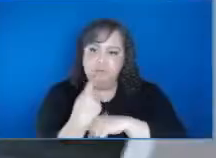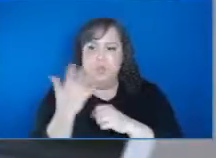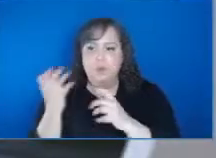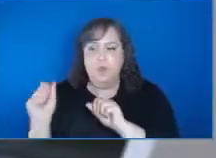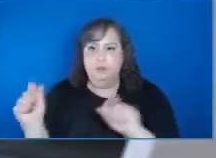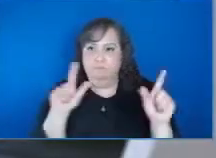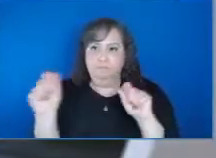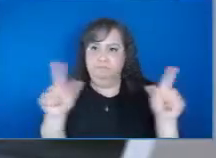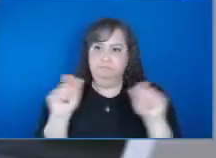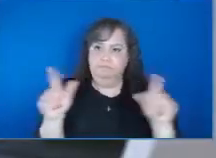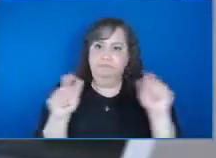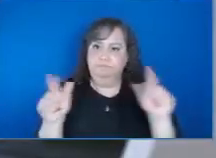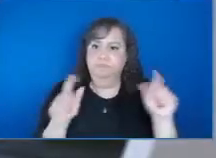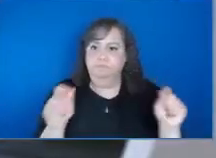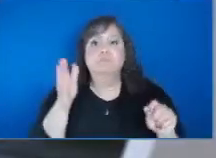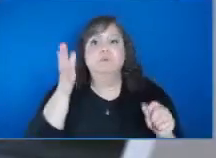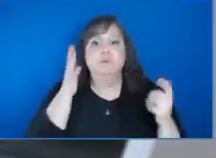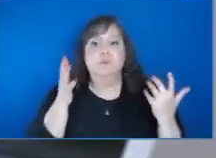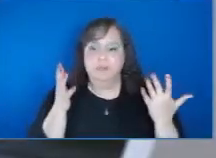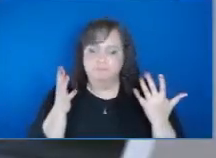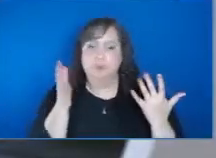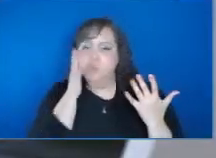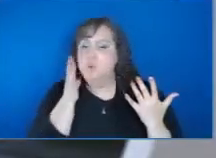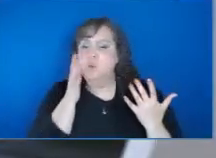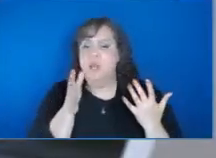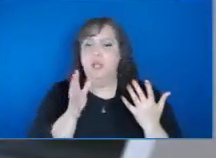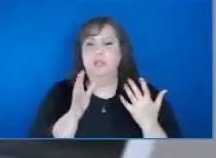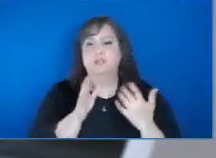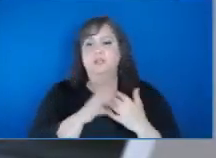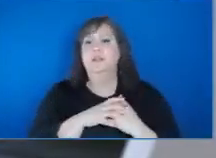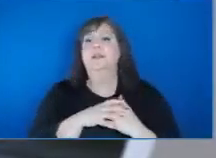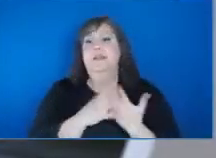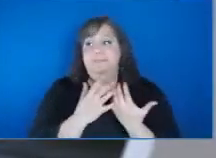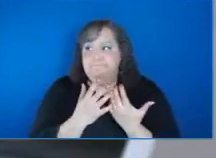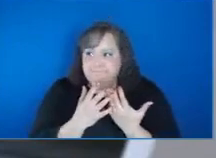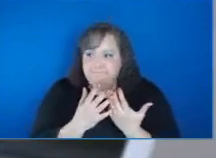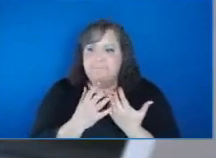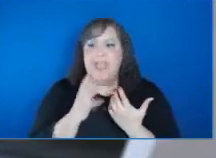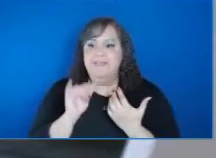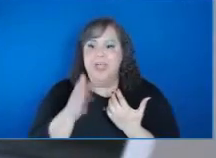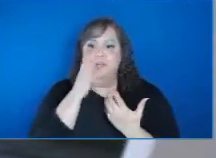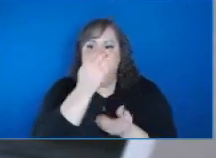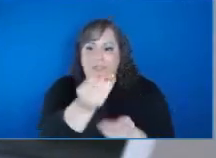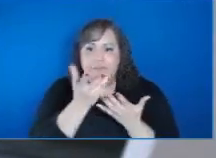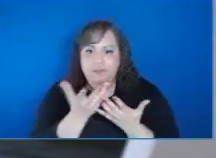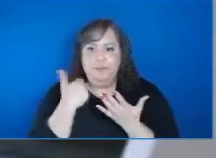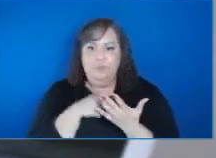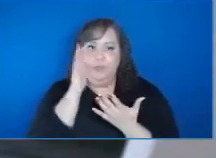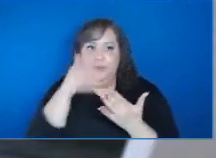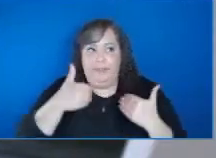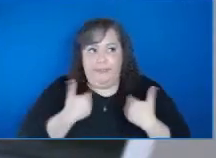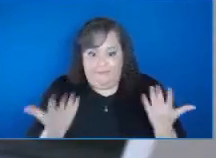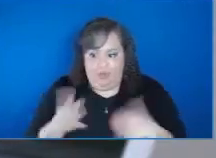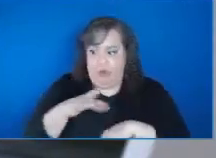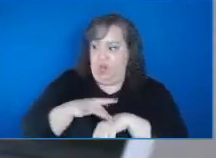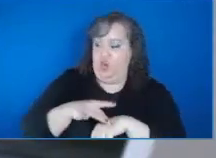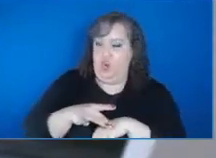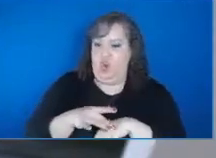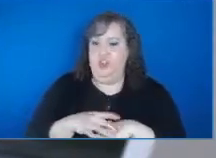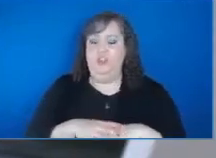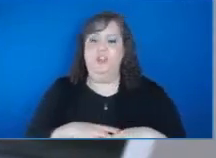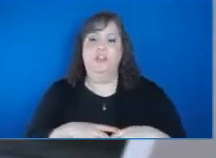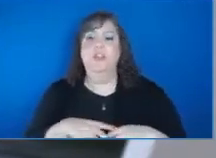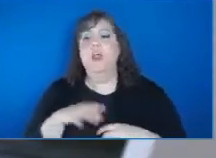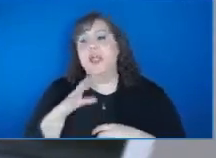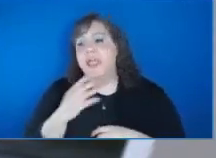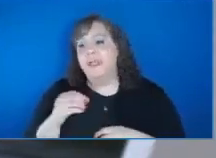sent and on their way, streaming back every 1 per second, and that's going to be information that we'll have here on the Earth. The Leachio Cube images will get